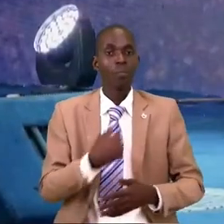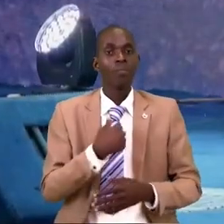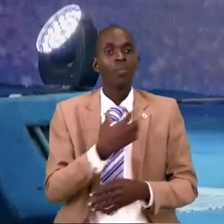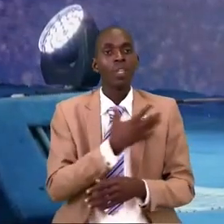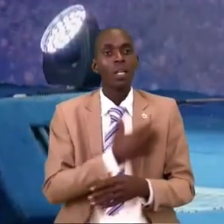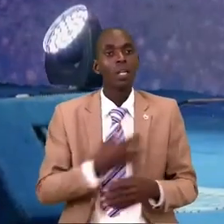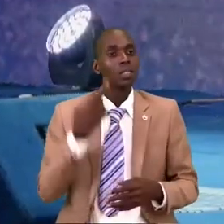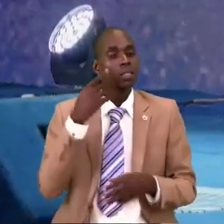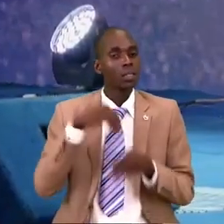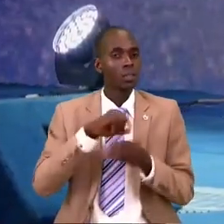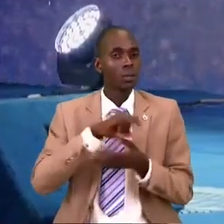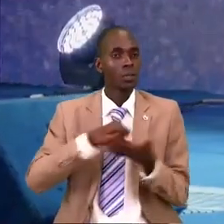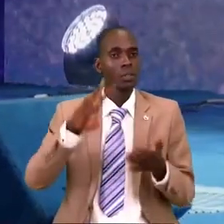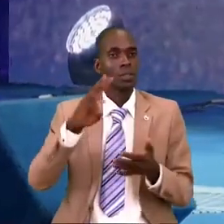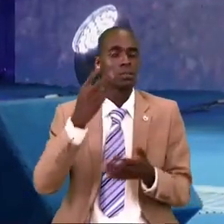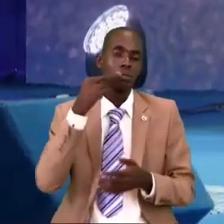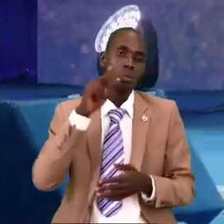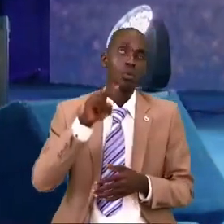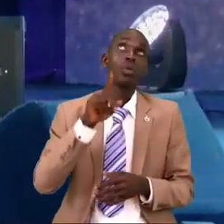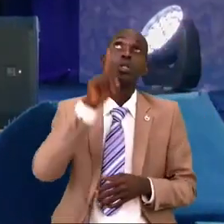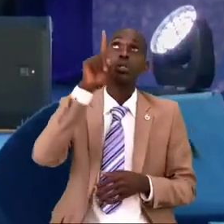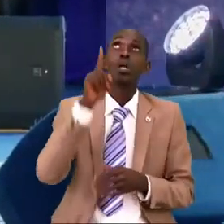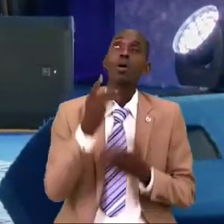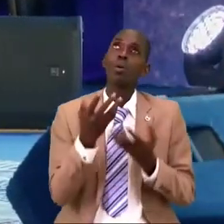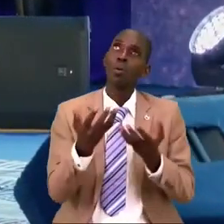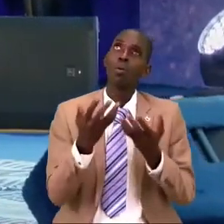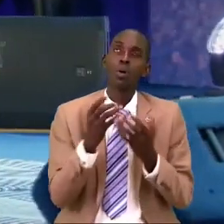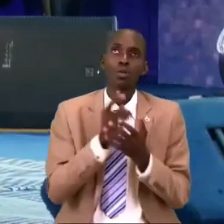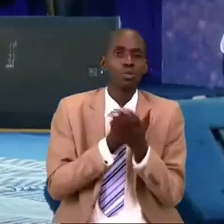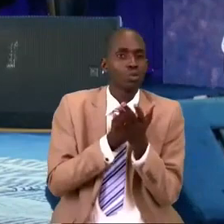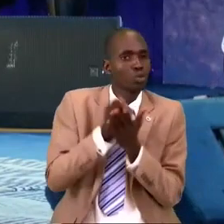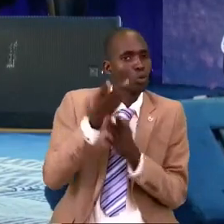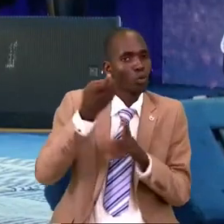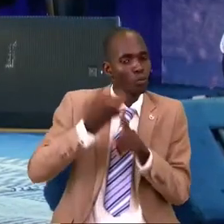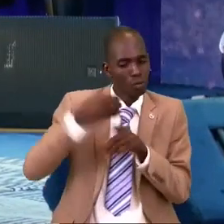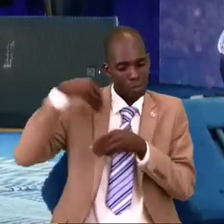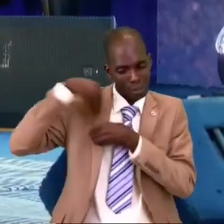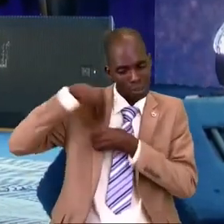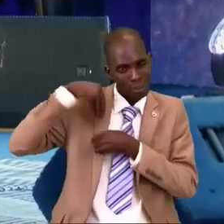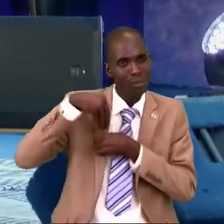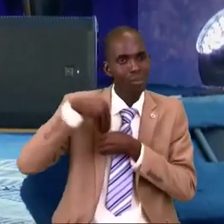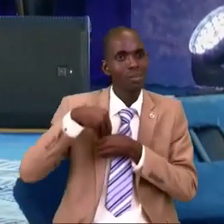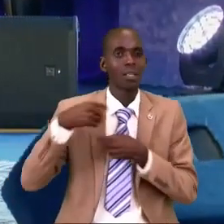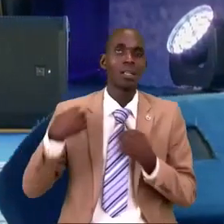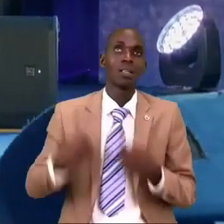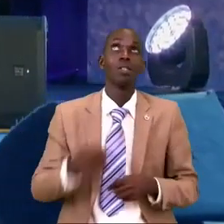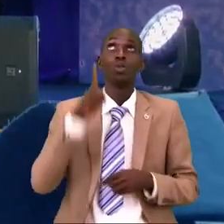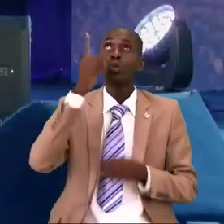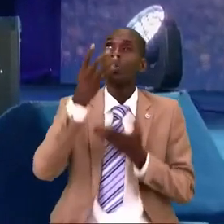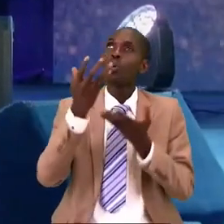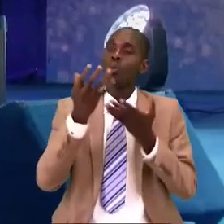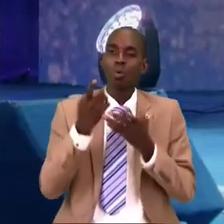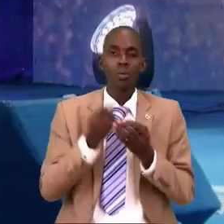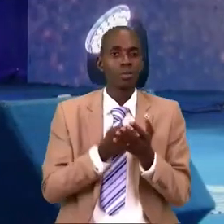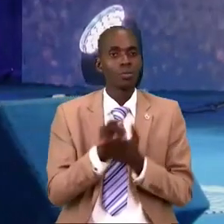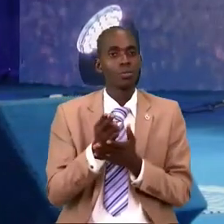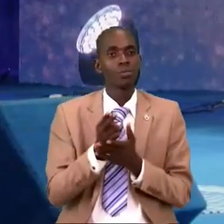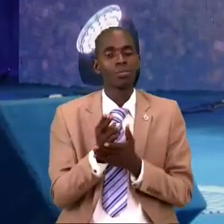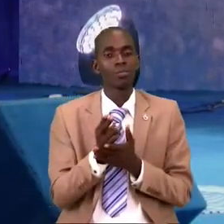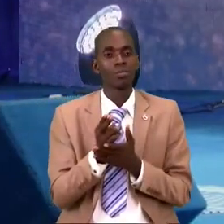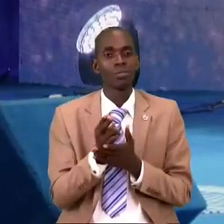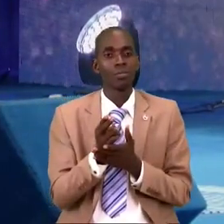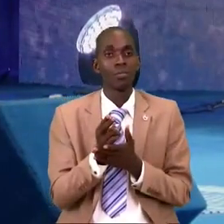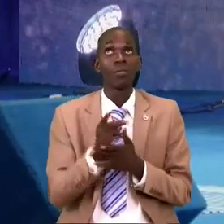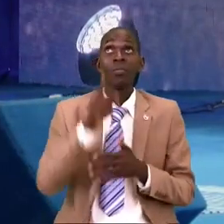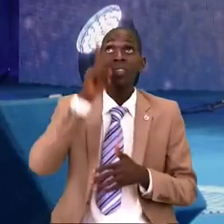truth. He wants the sincerity. He wants the righteousness. He wants